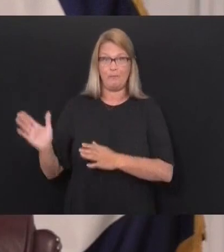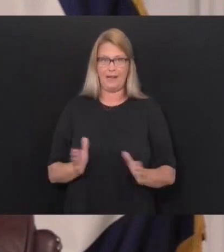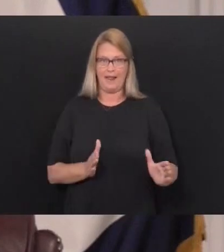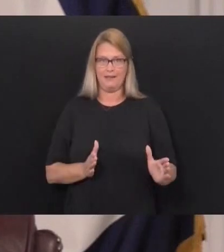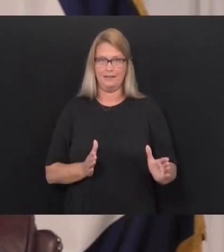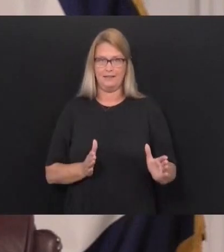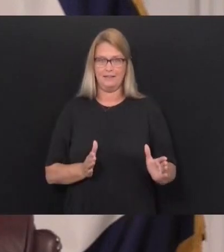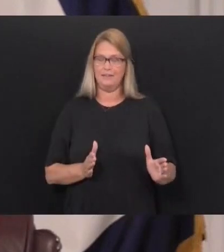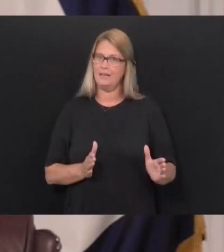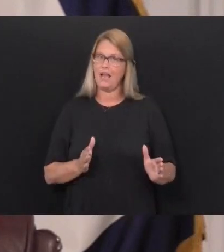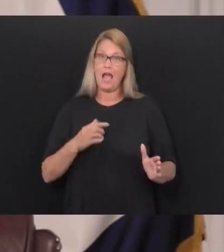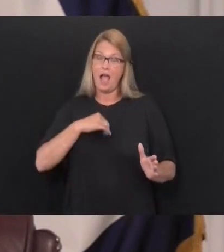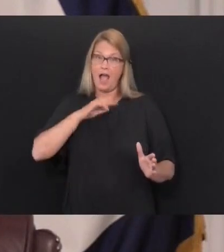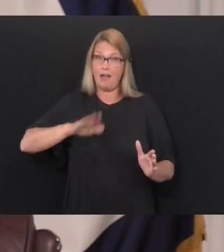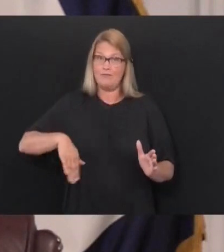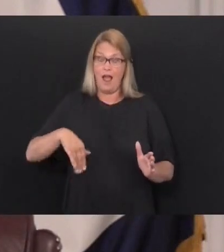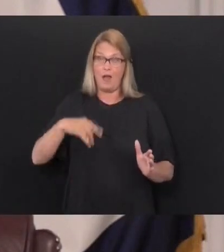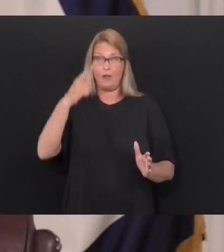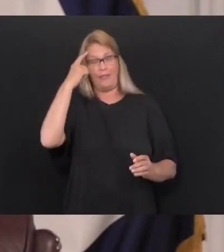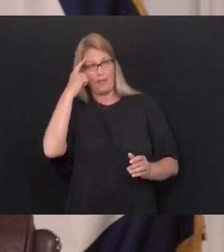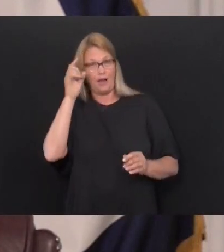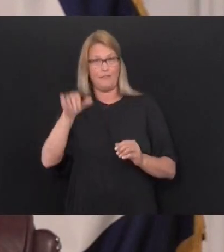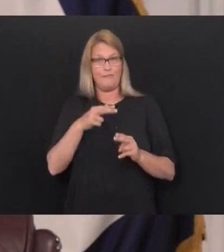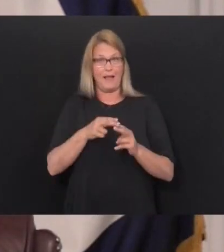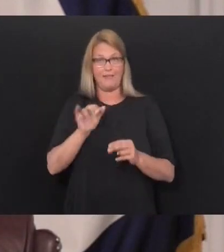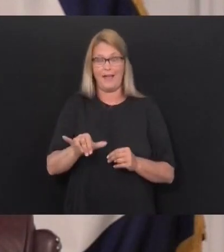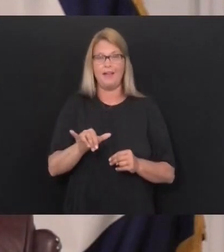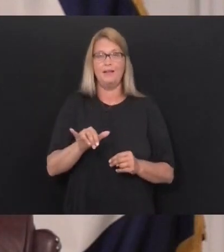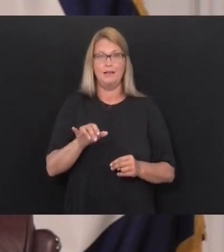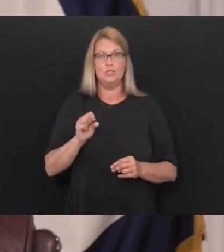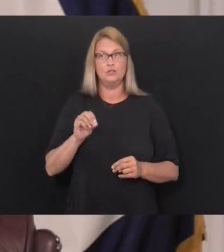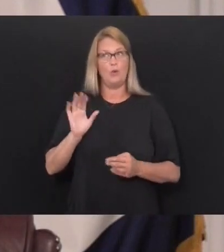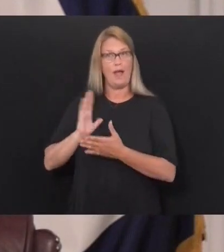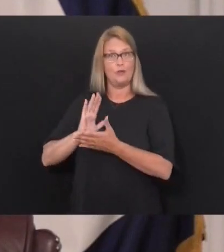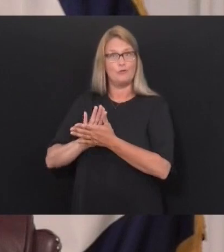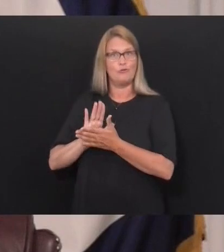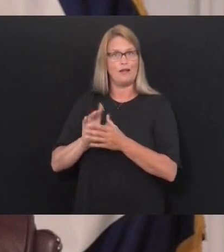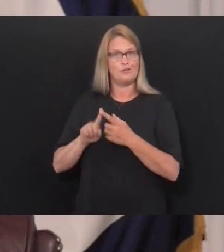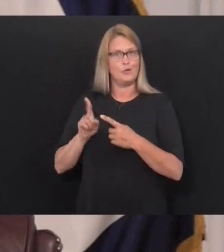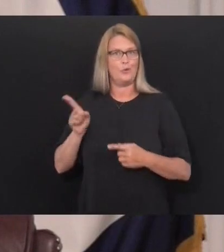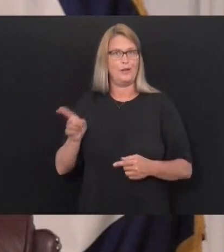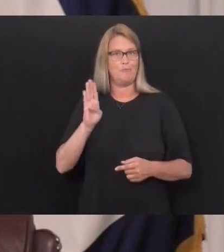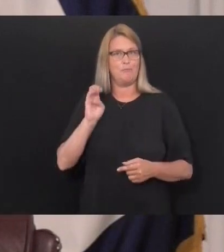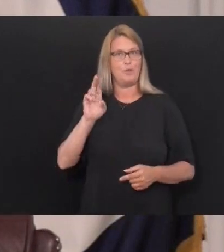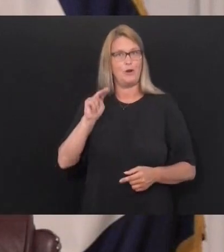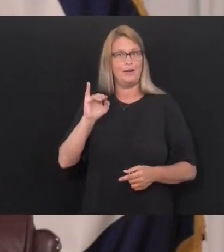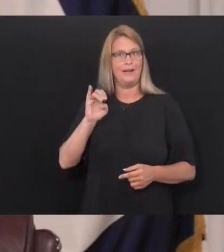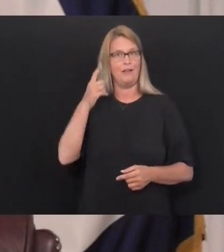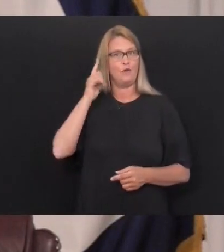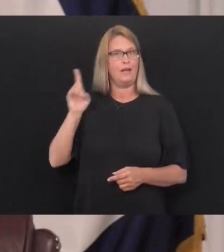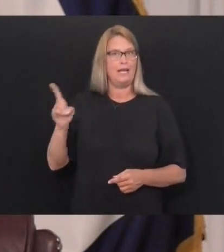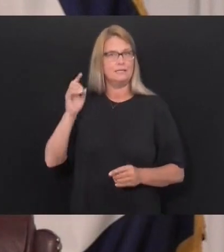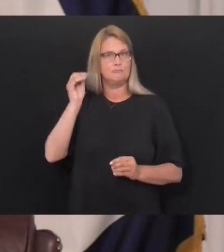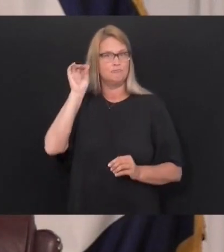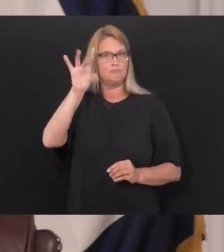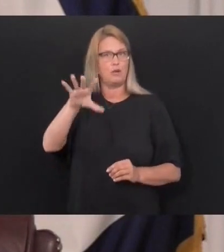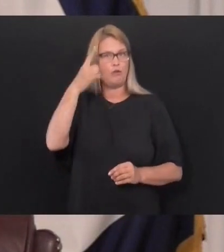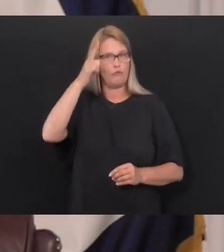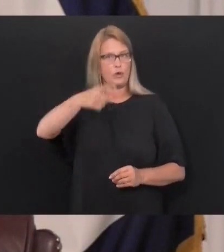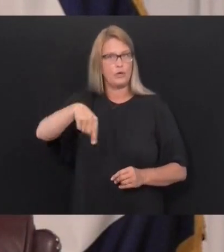bubble. Whatever's going on in the community is certainly what's going on at our schools. So